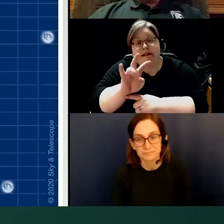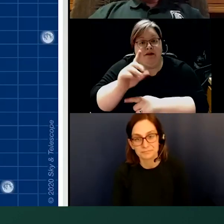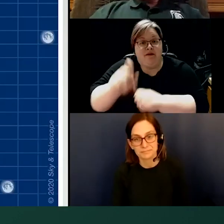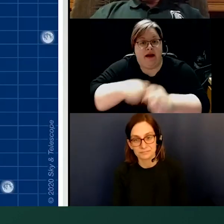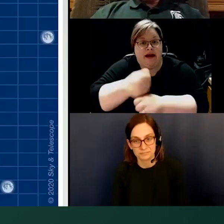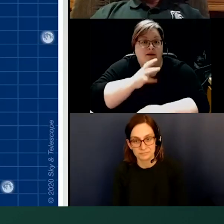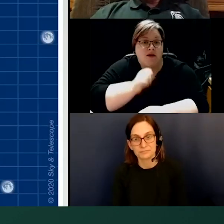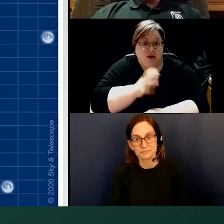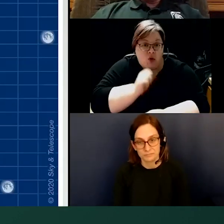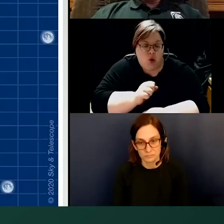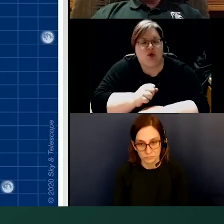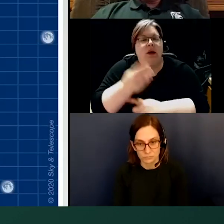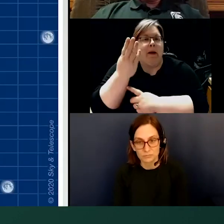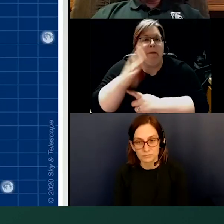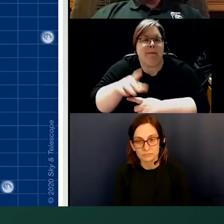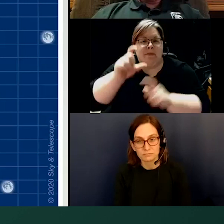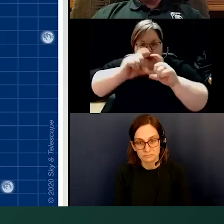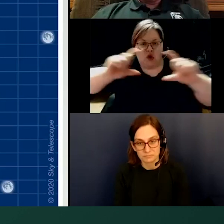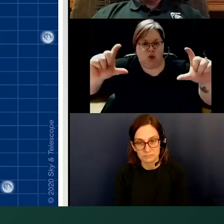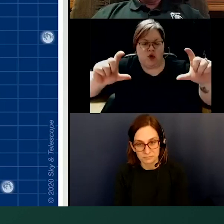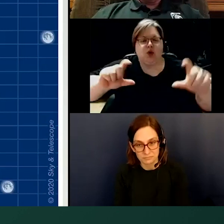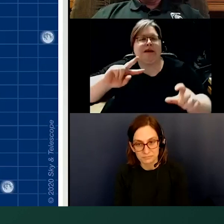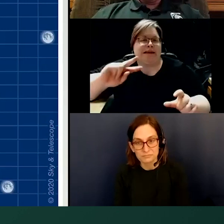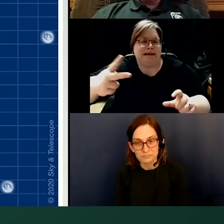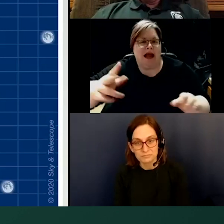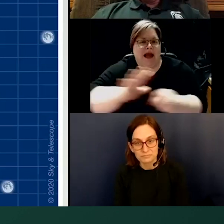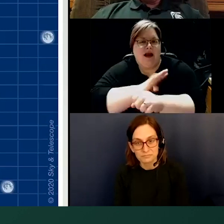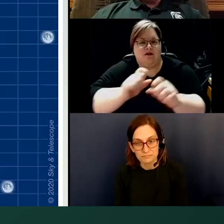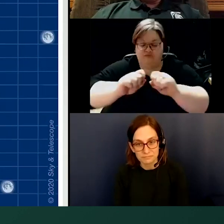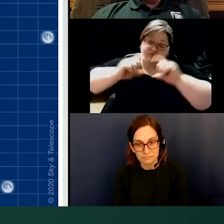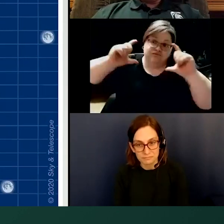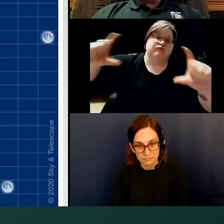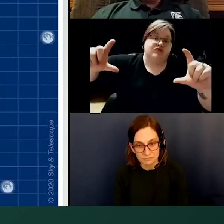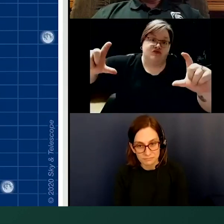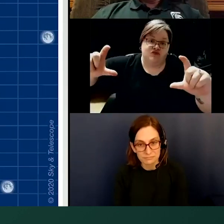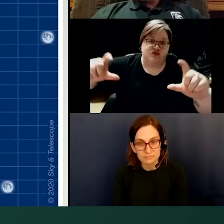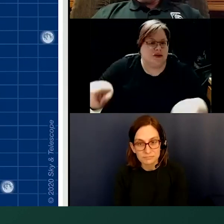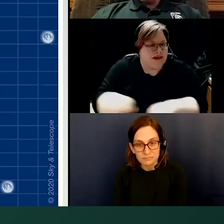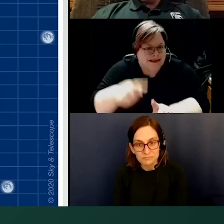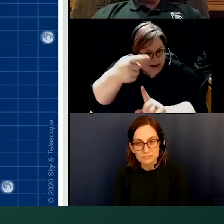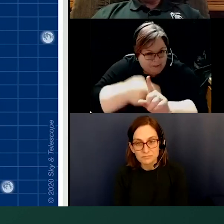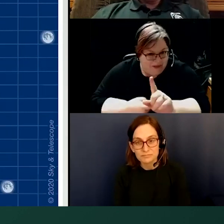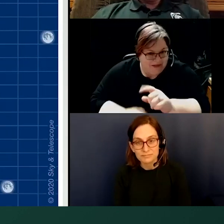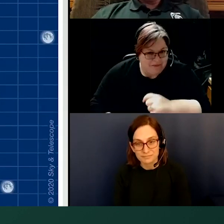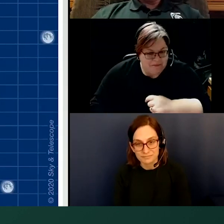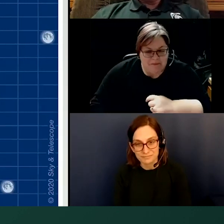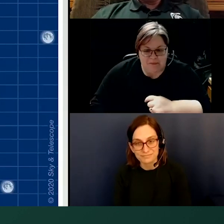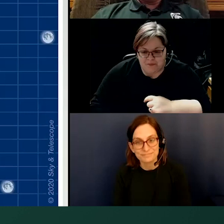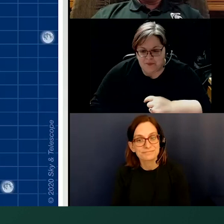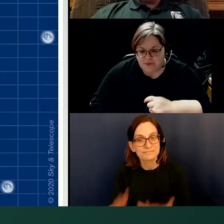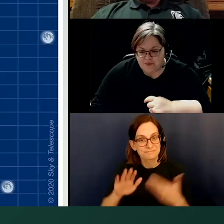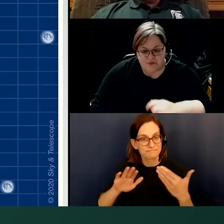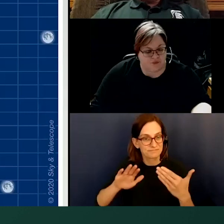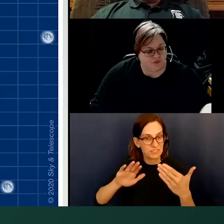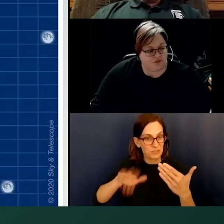moons. Here is a table that shows all of the blue moons in America in the world for the next 20